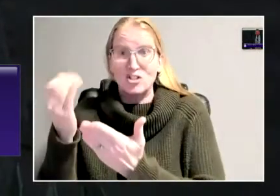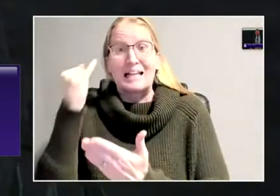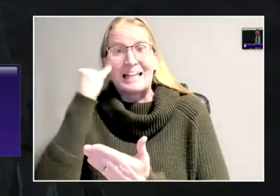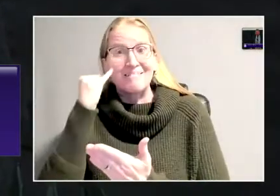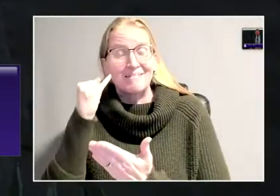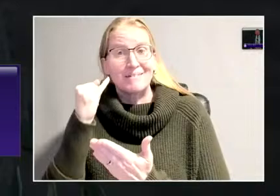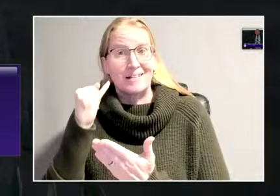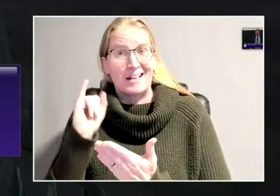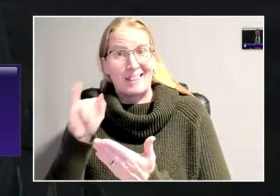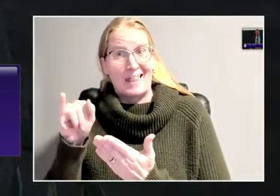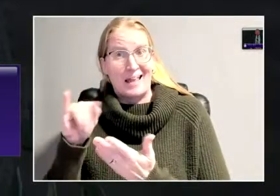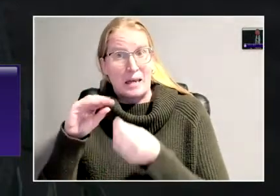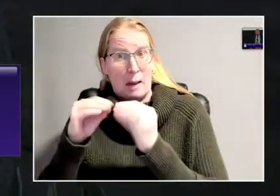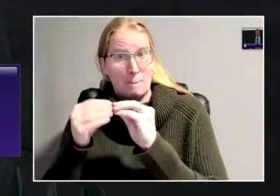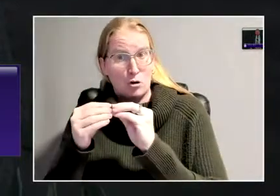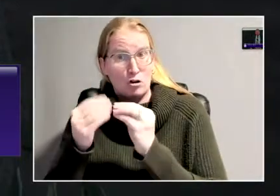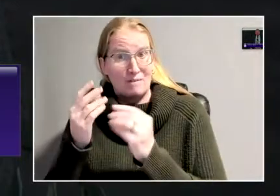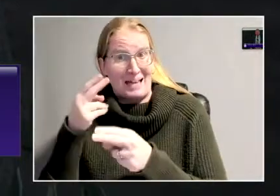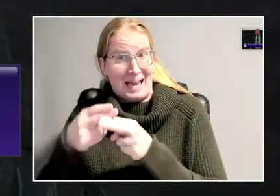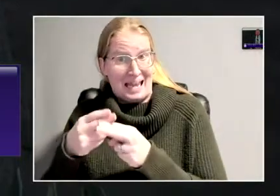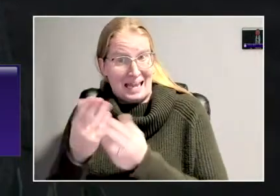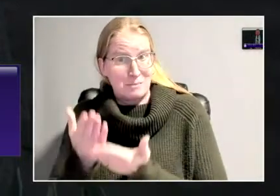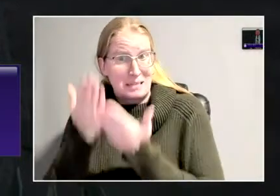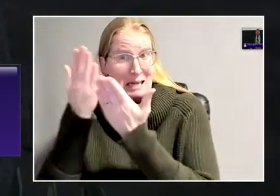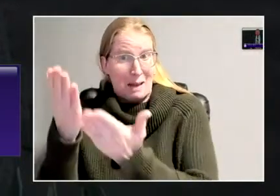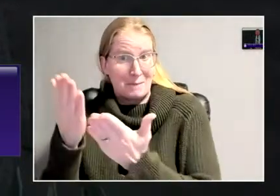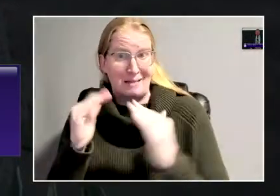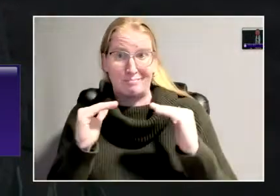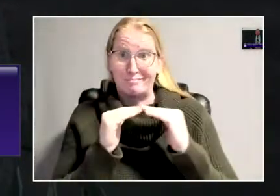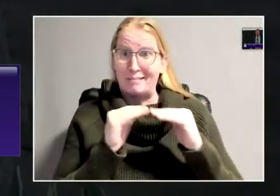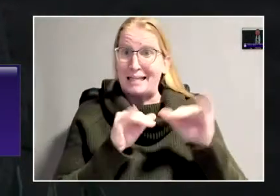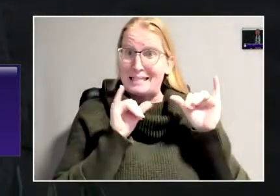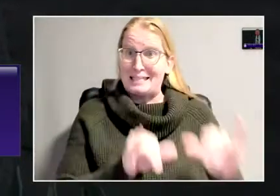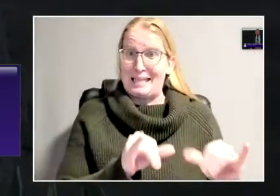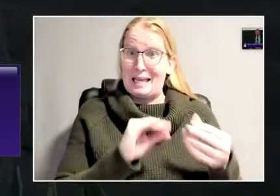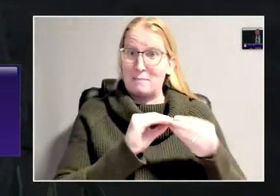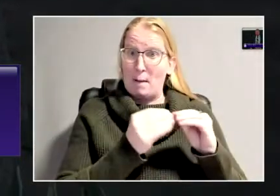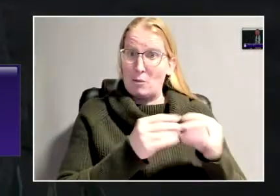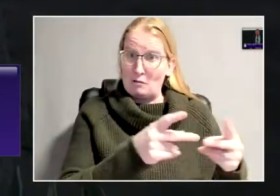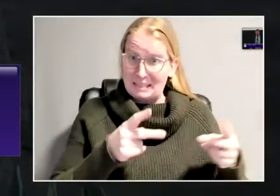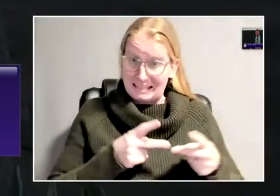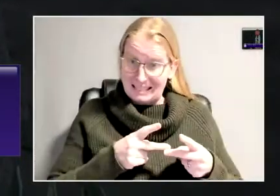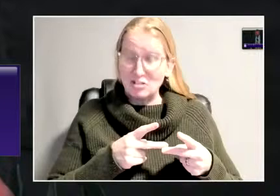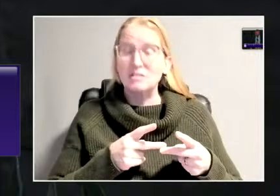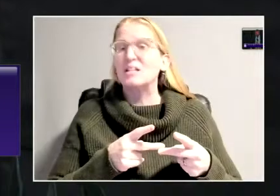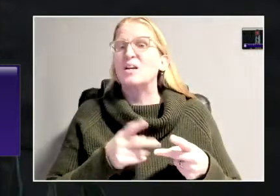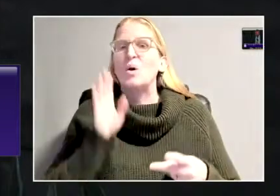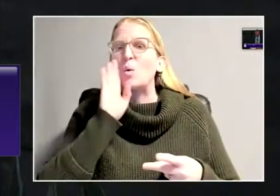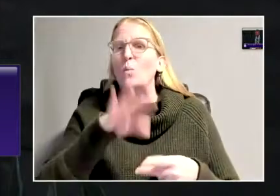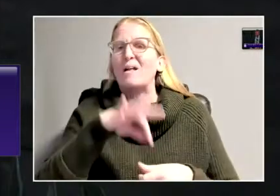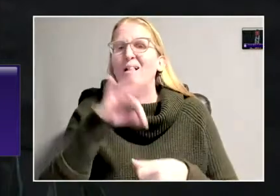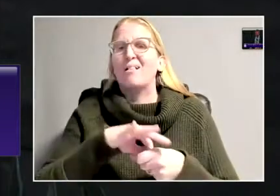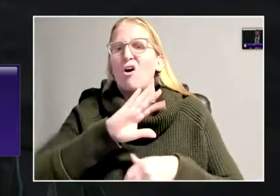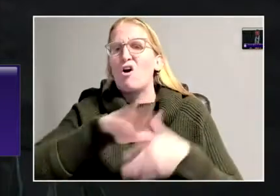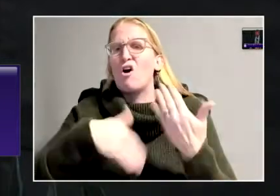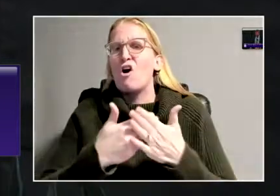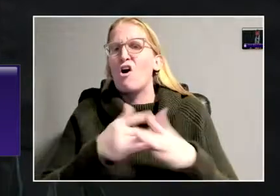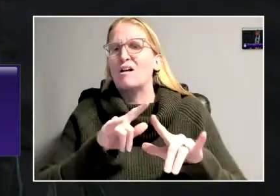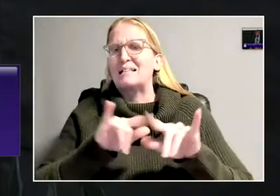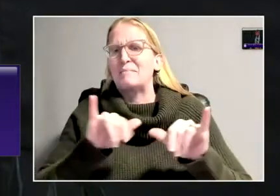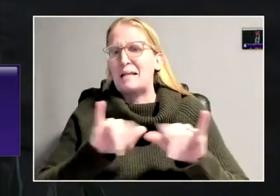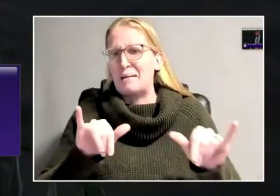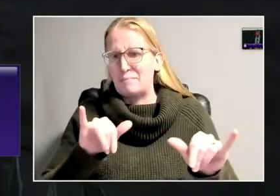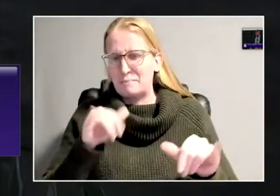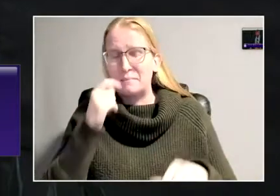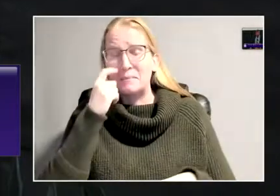slots um will'll either vote them as a slot or they'll be elected by unanimous consent um